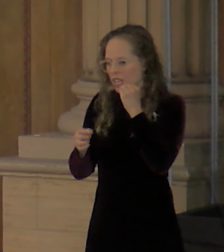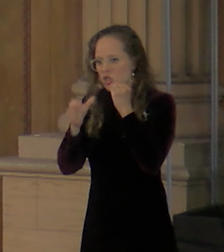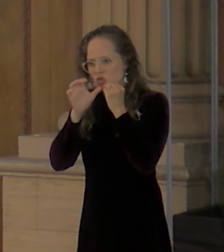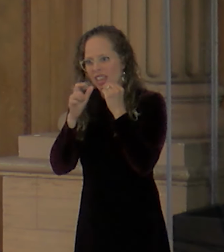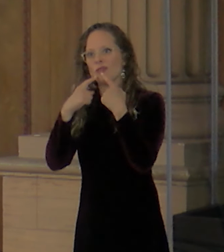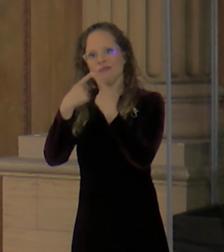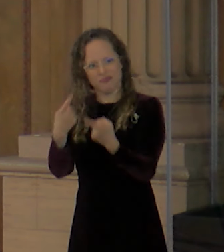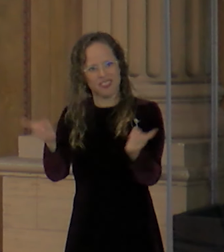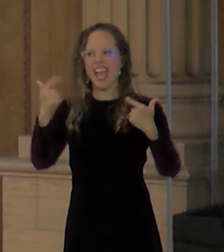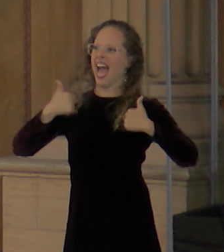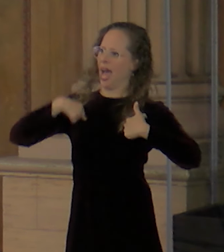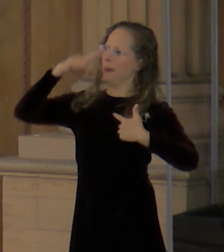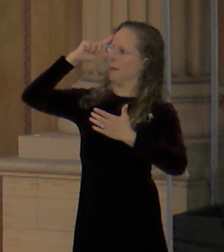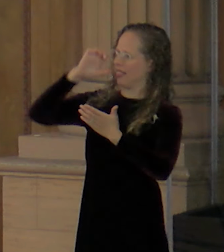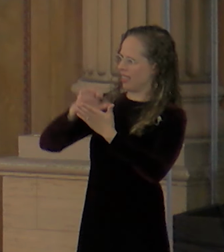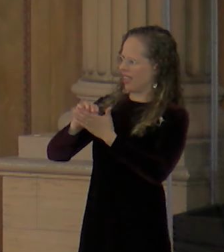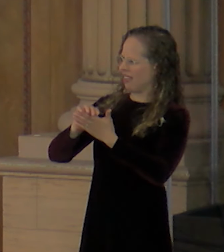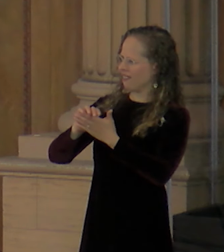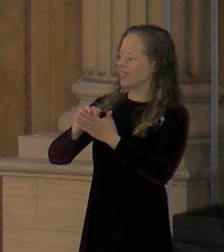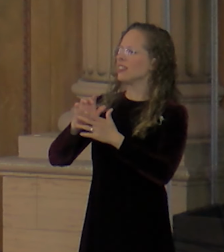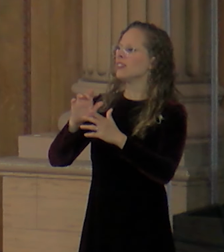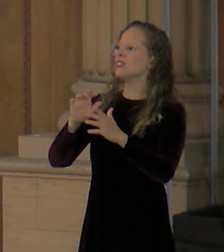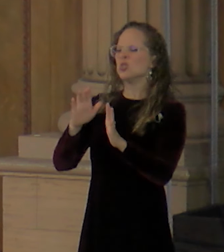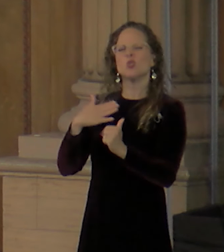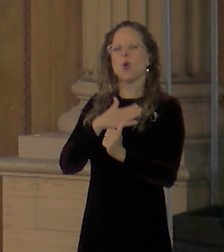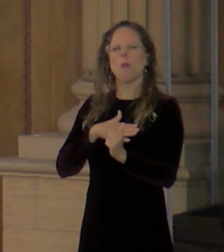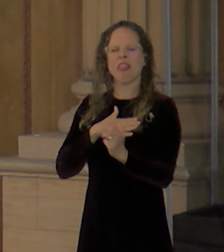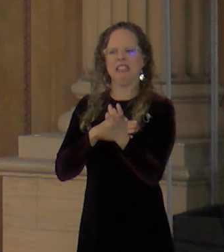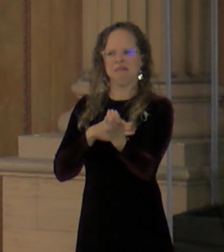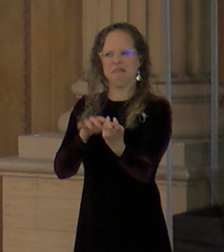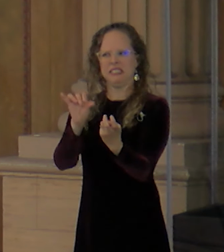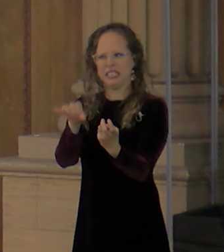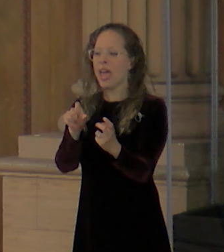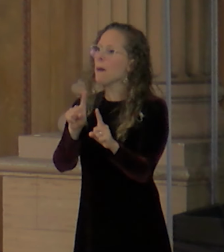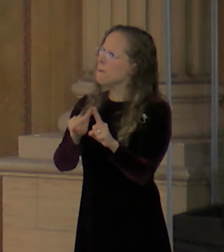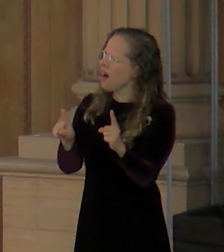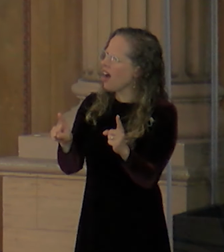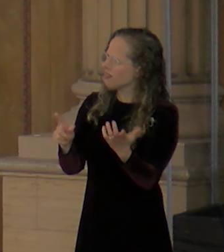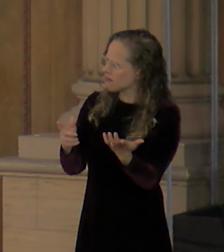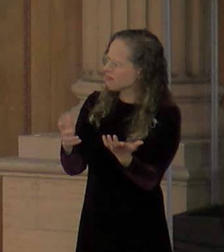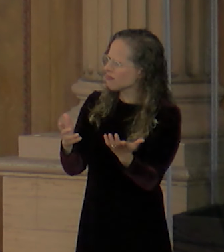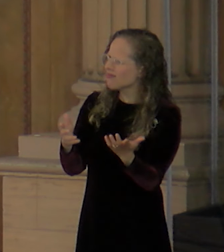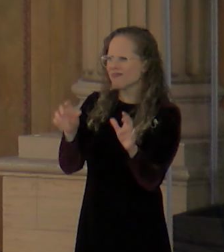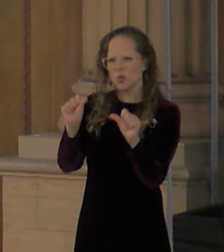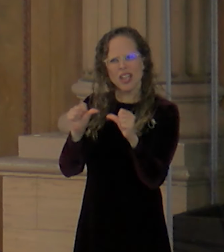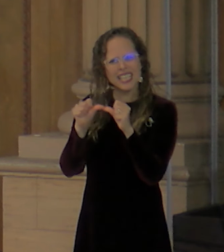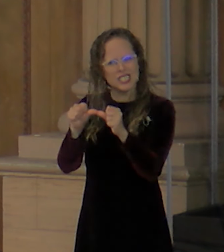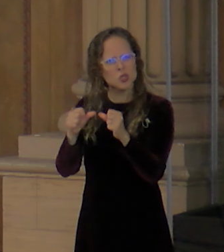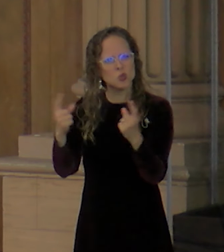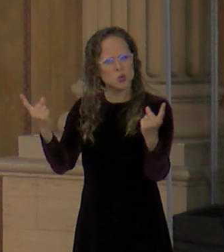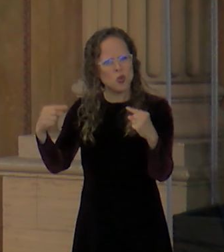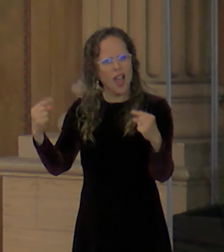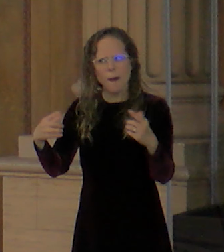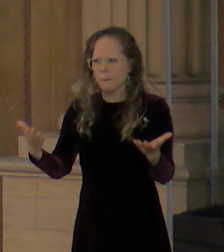you to stick around and keep asking questions and spend time with our church and with one another. Don't feel at all